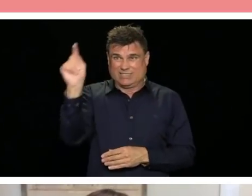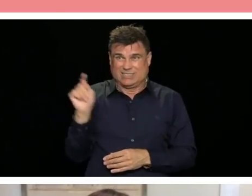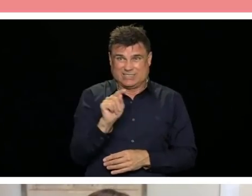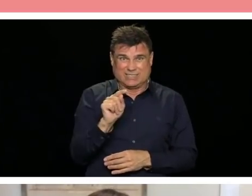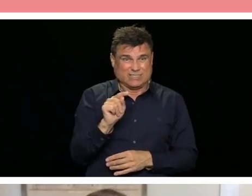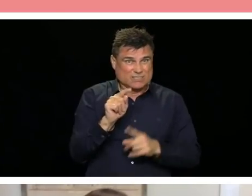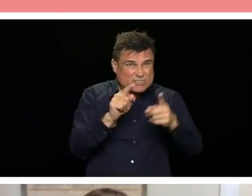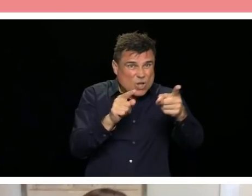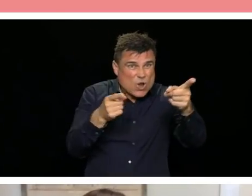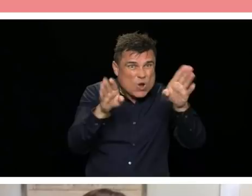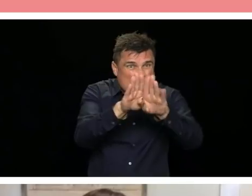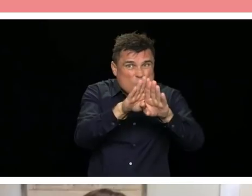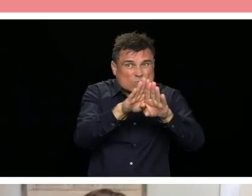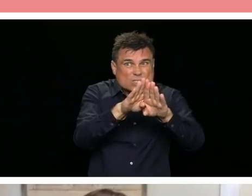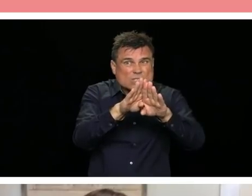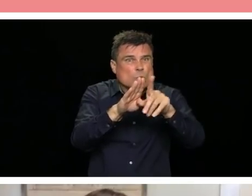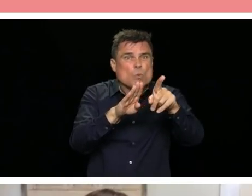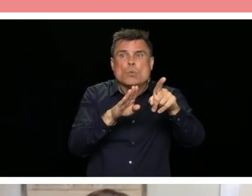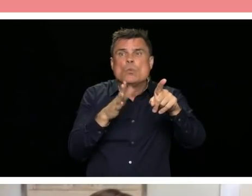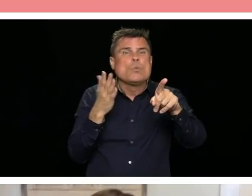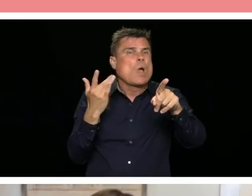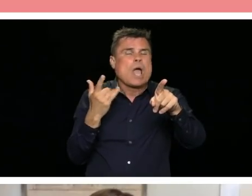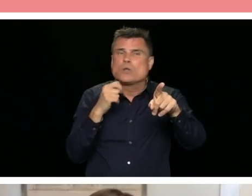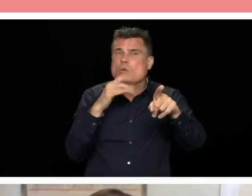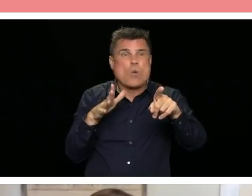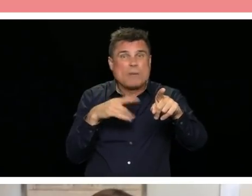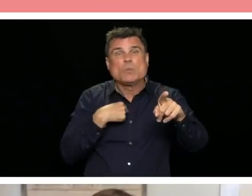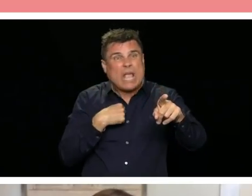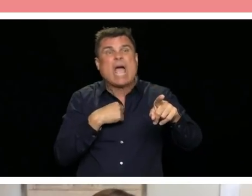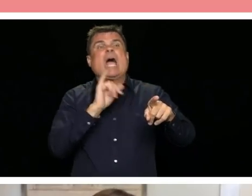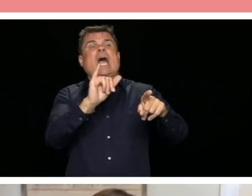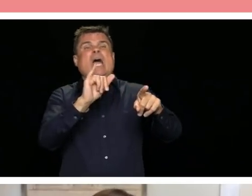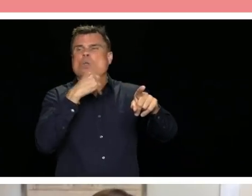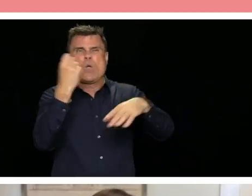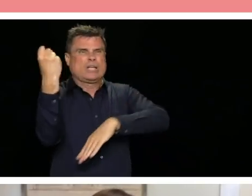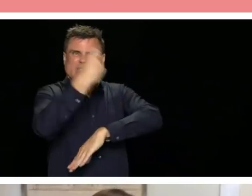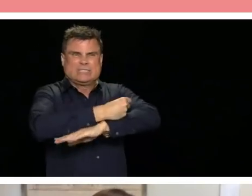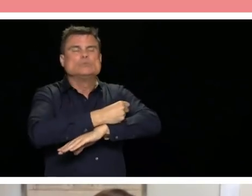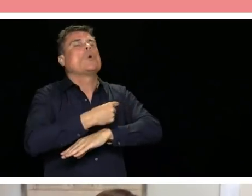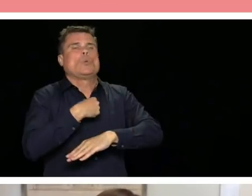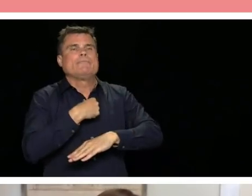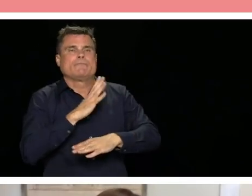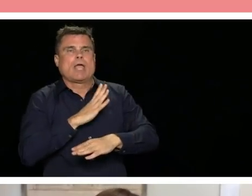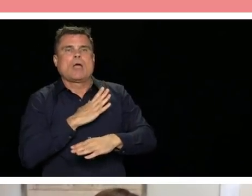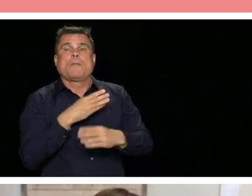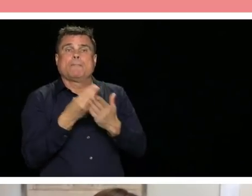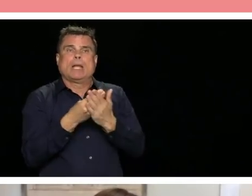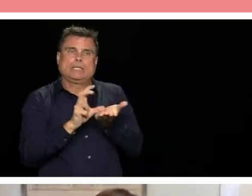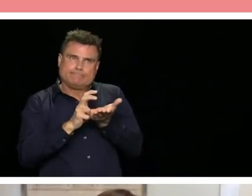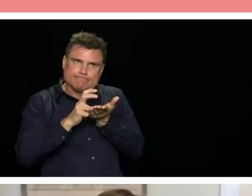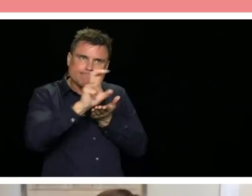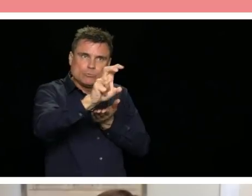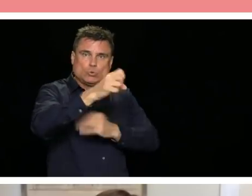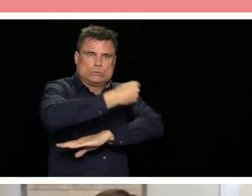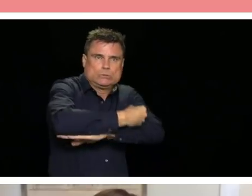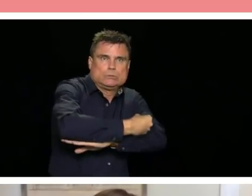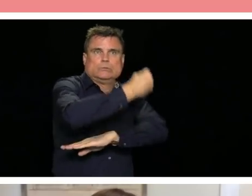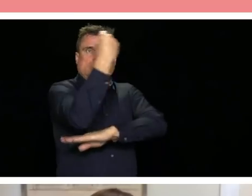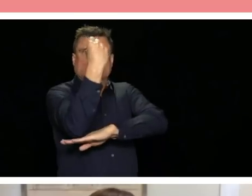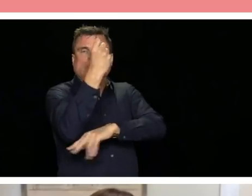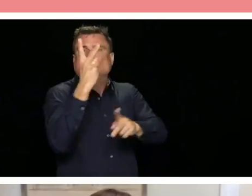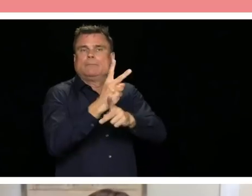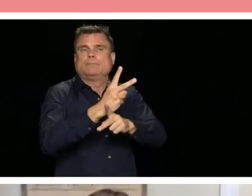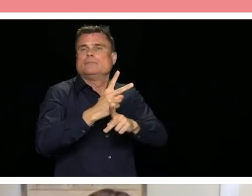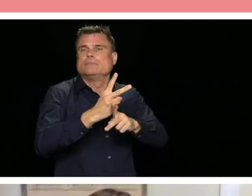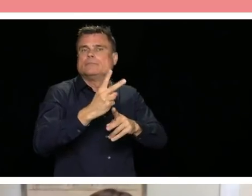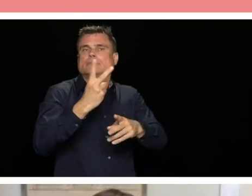need to. We've so far provided, I think, close to $100 million. It's about 45 to 50 million per month. So it